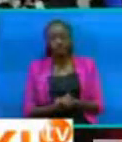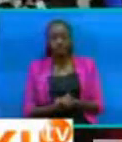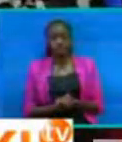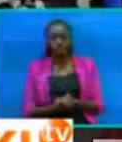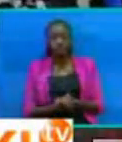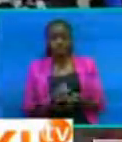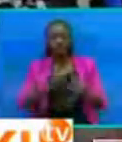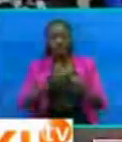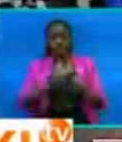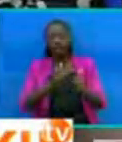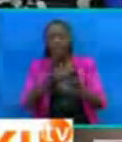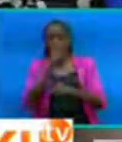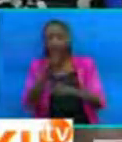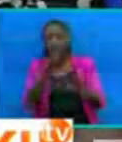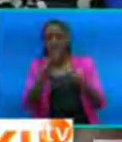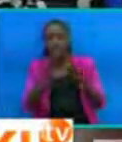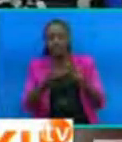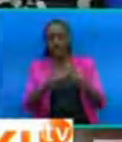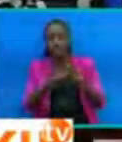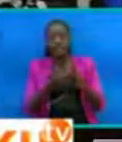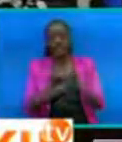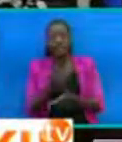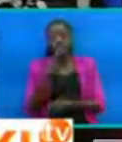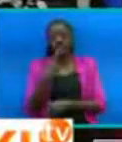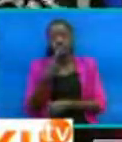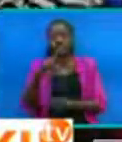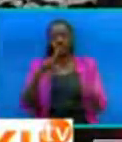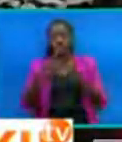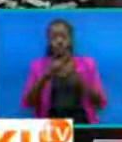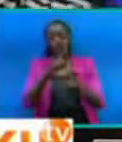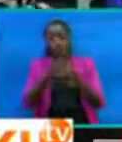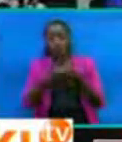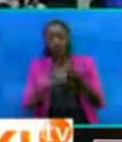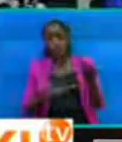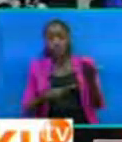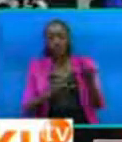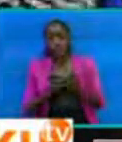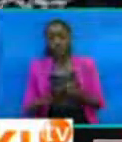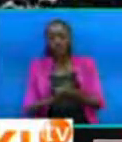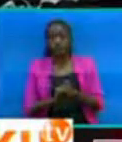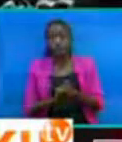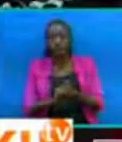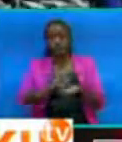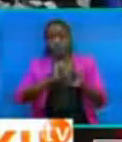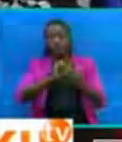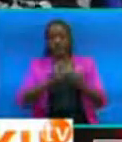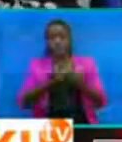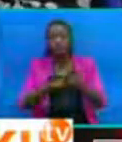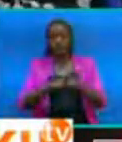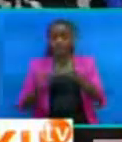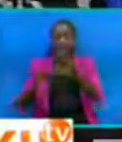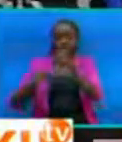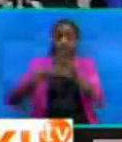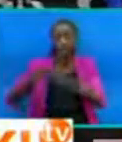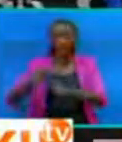complement to what you call brick and mortar sport, the traditional sport,